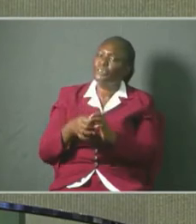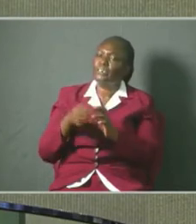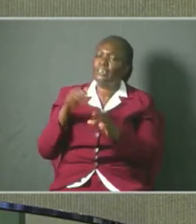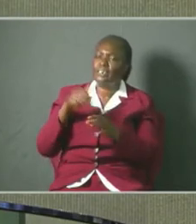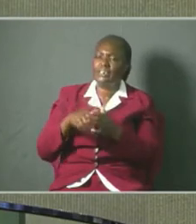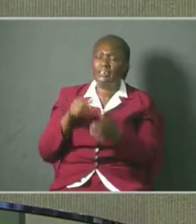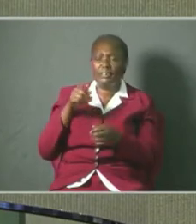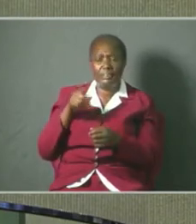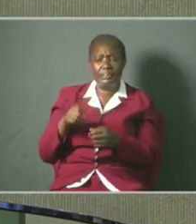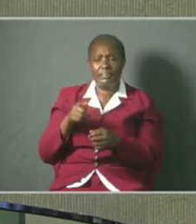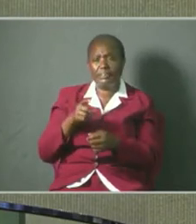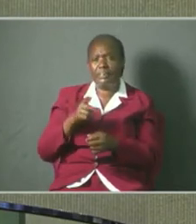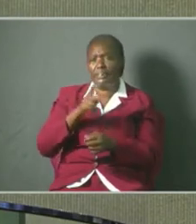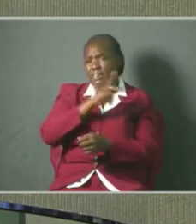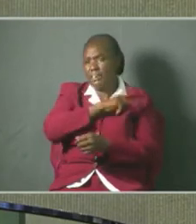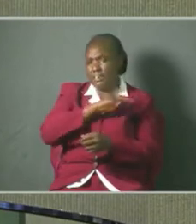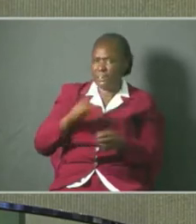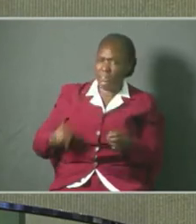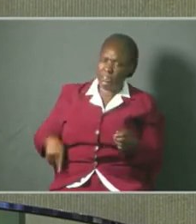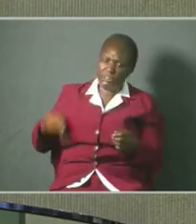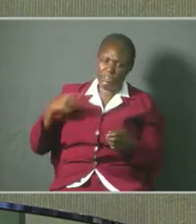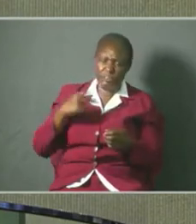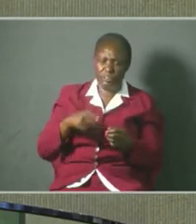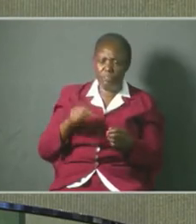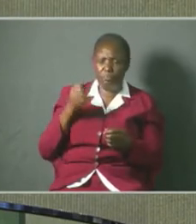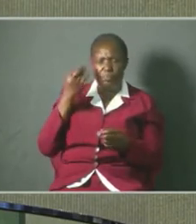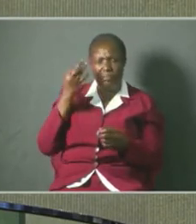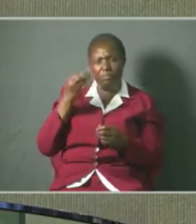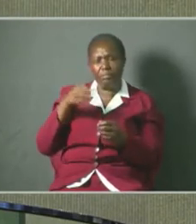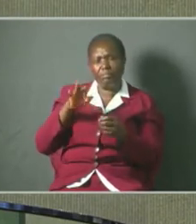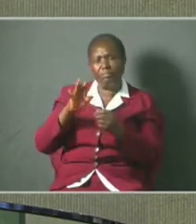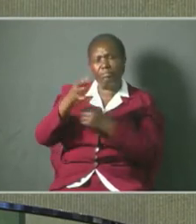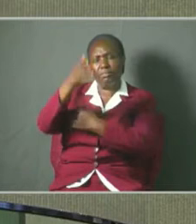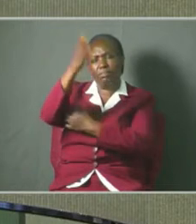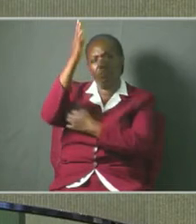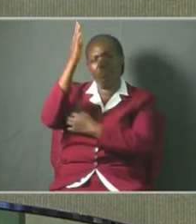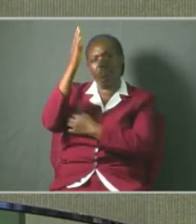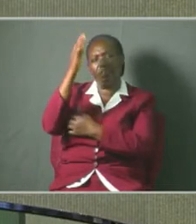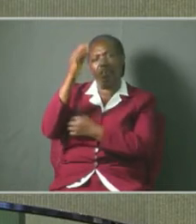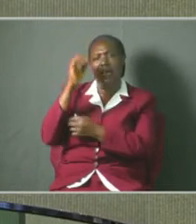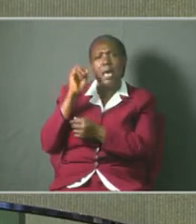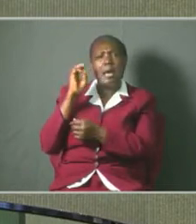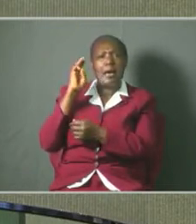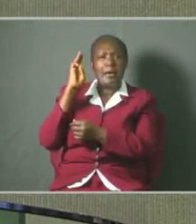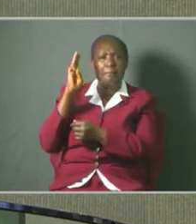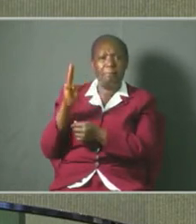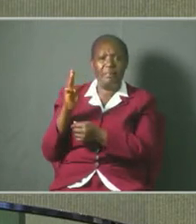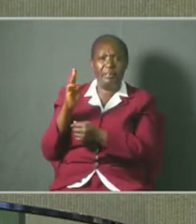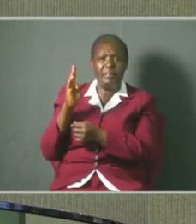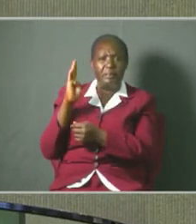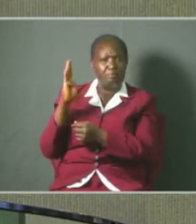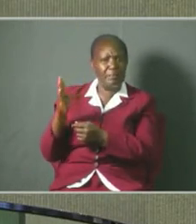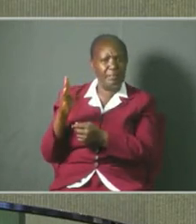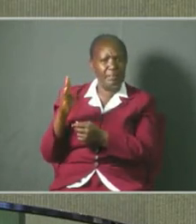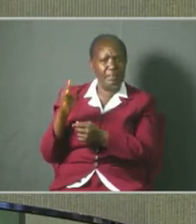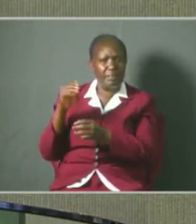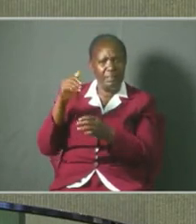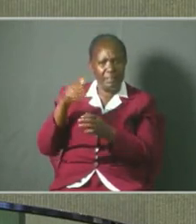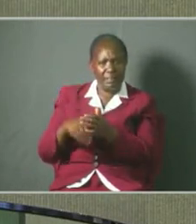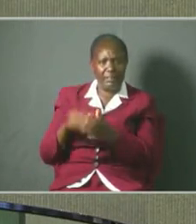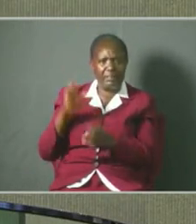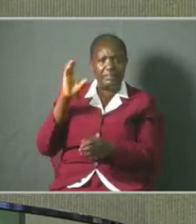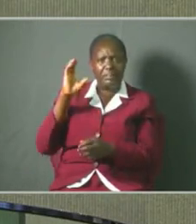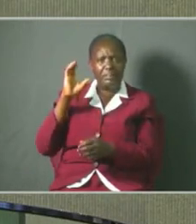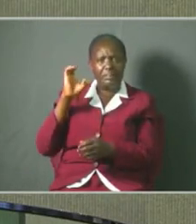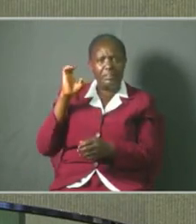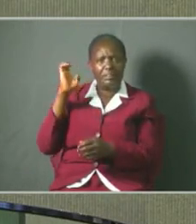God. Please just accept to be a link in the chain. And the in-church evangelism team